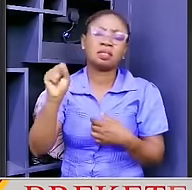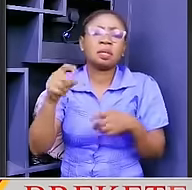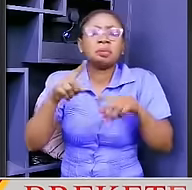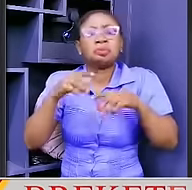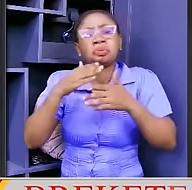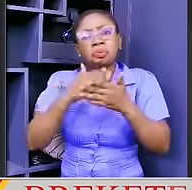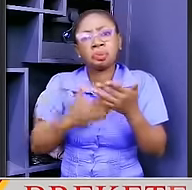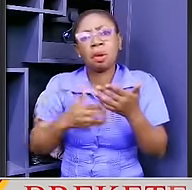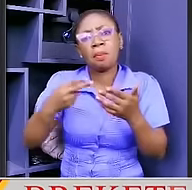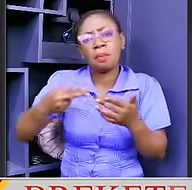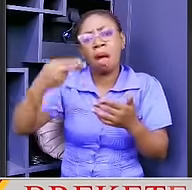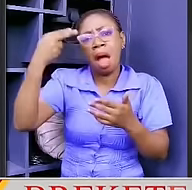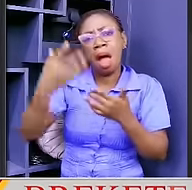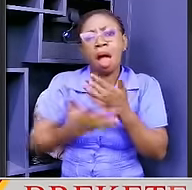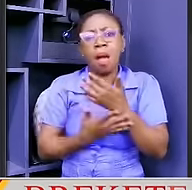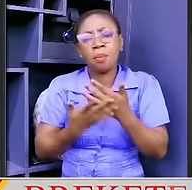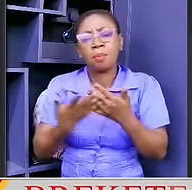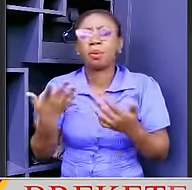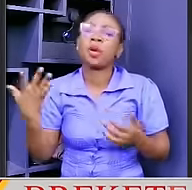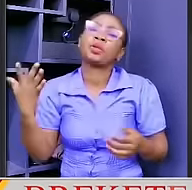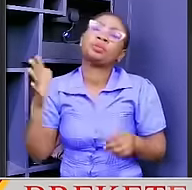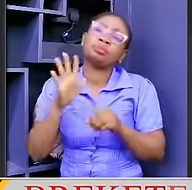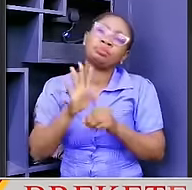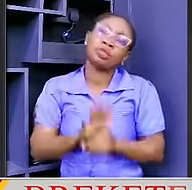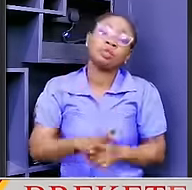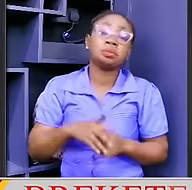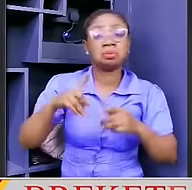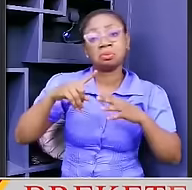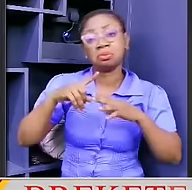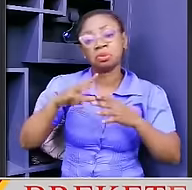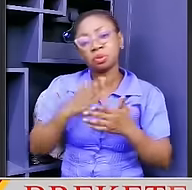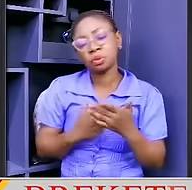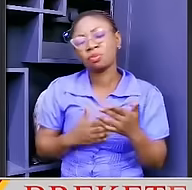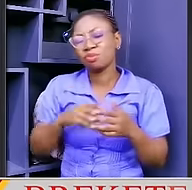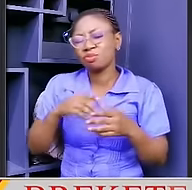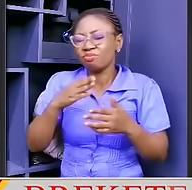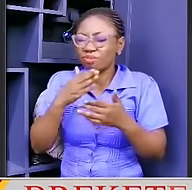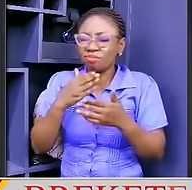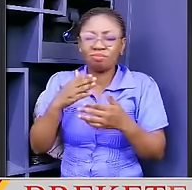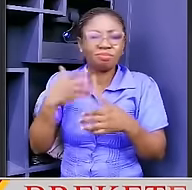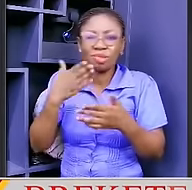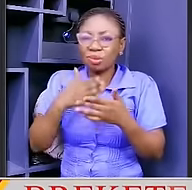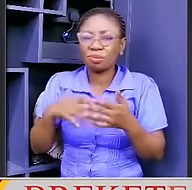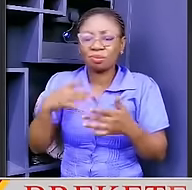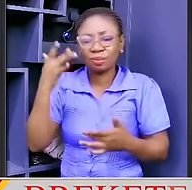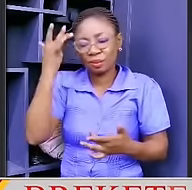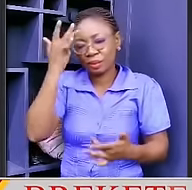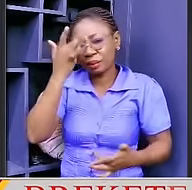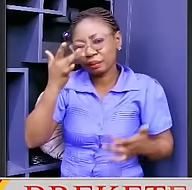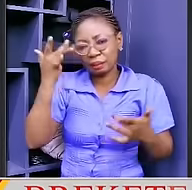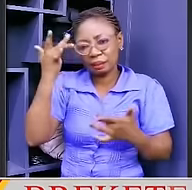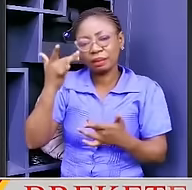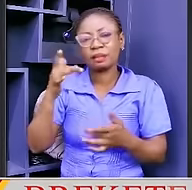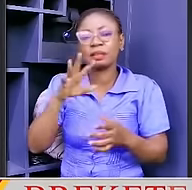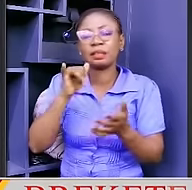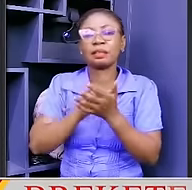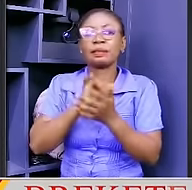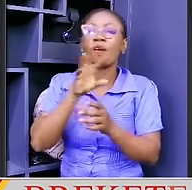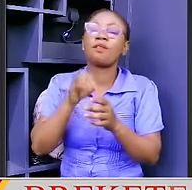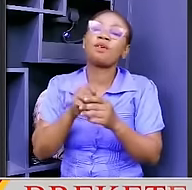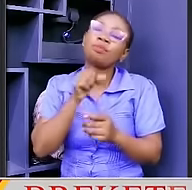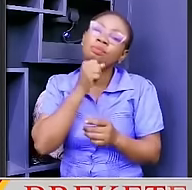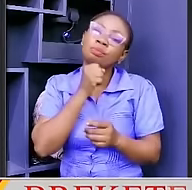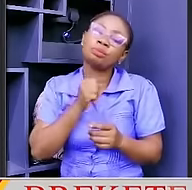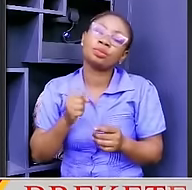some kind sicknesses where they accompany old age. Their eye no they see well again.